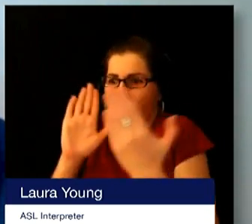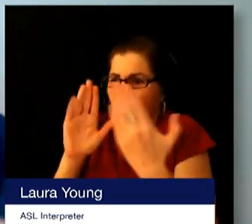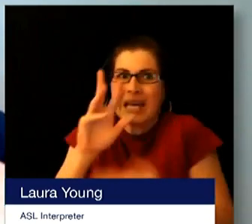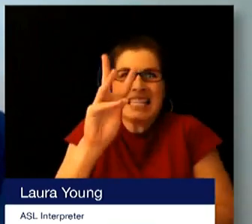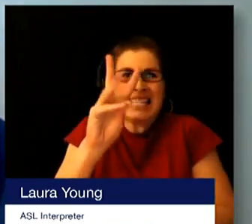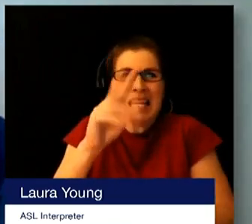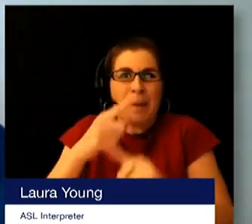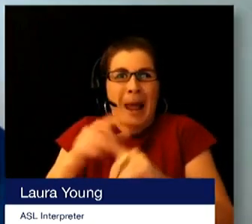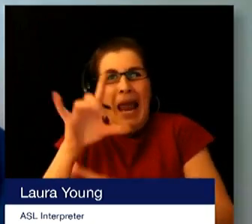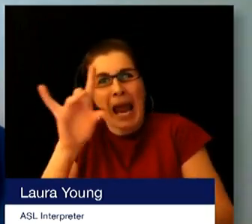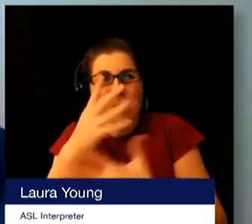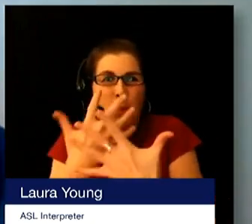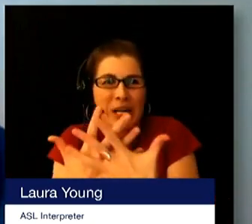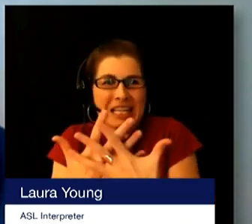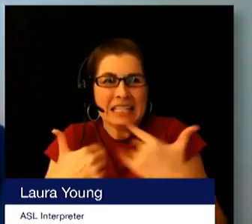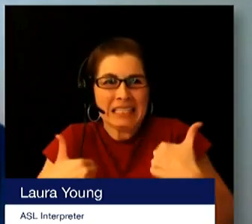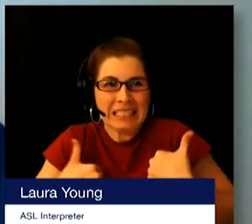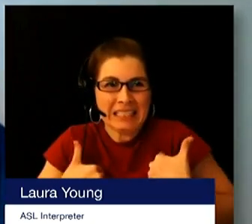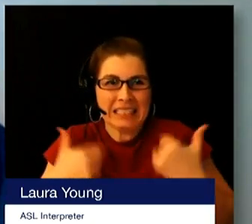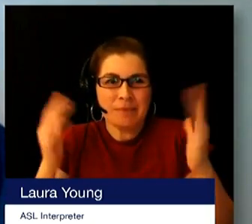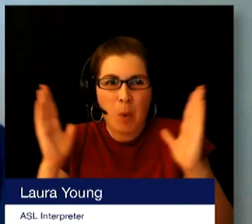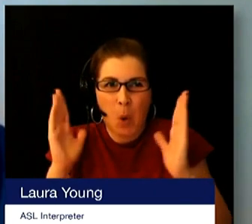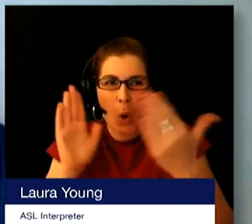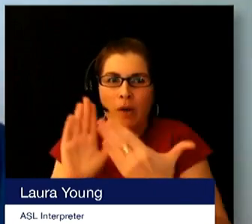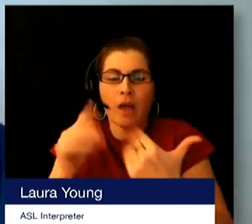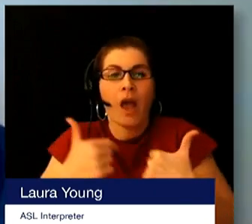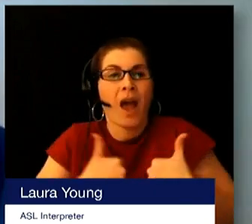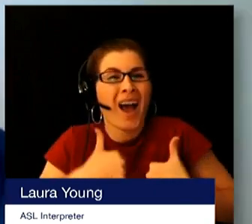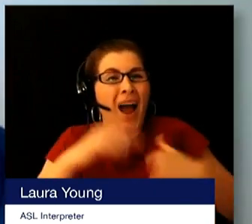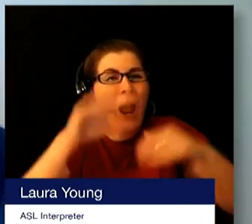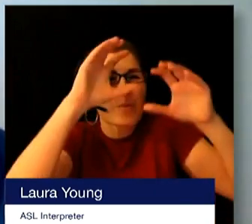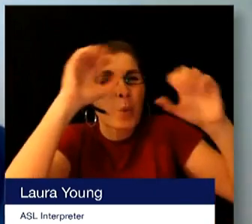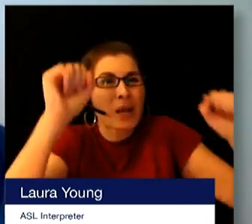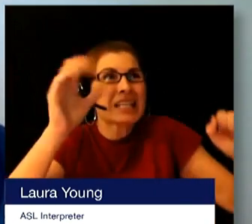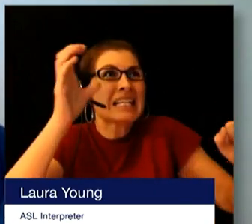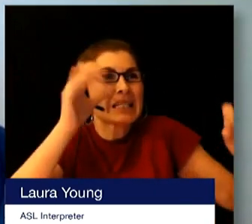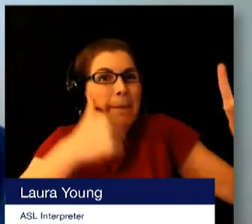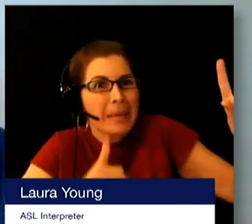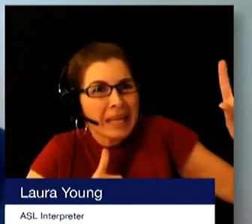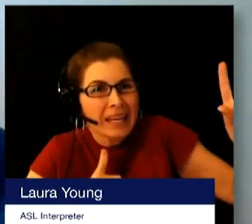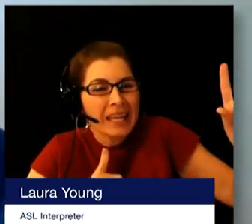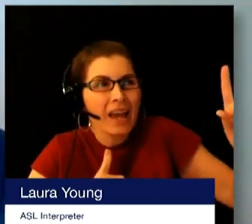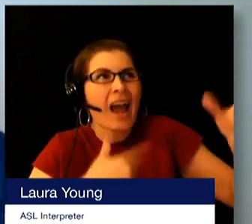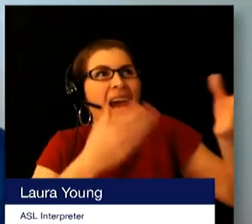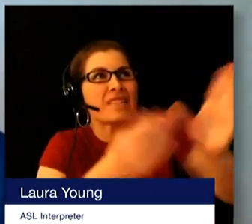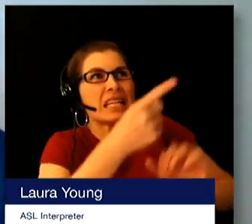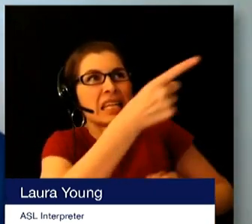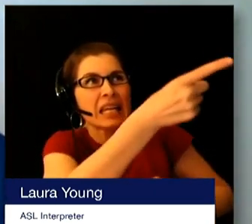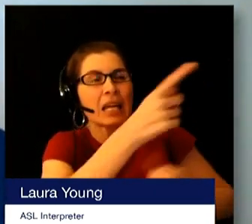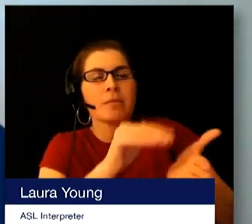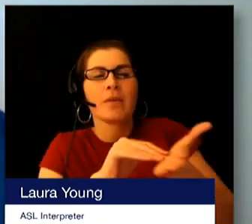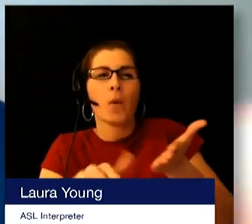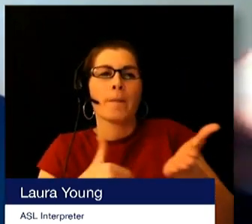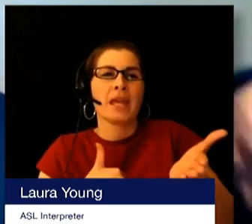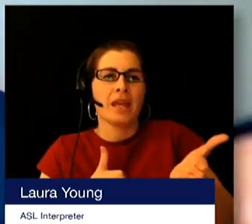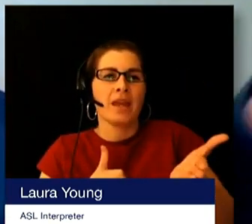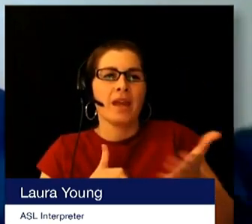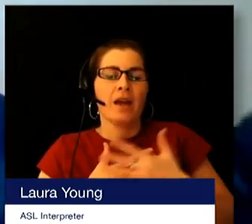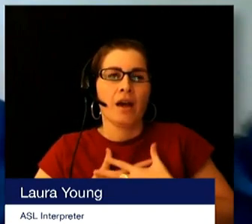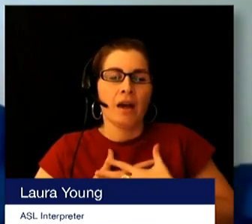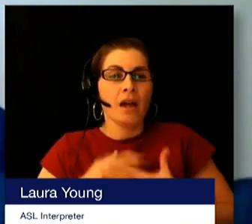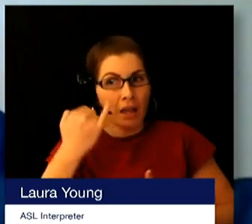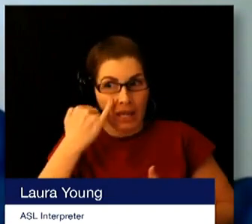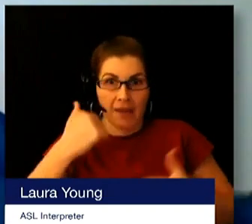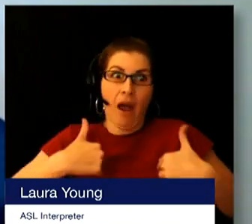a prisoner, me, I was able to get the president to not only listen to me, but to convince him to set me free. And if I can do that in